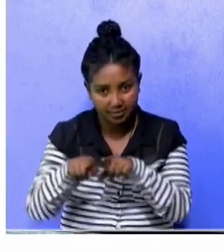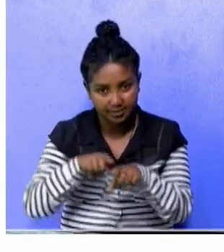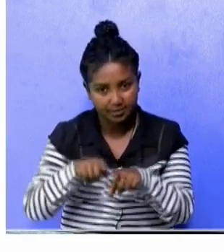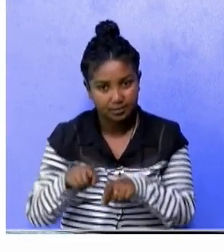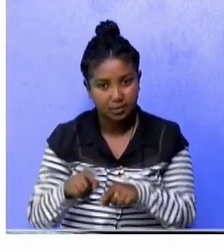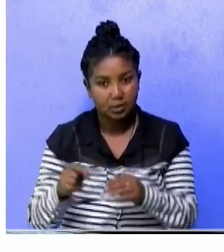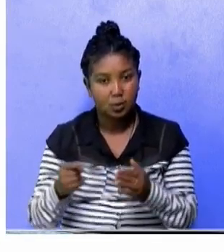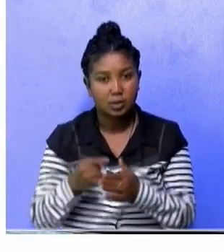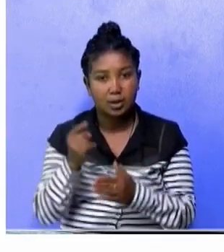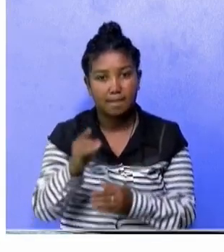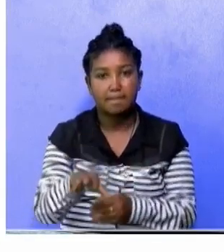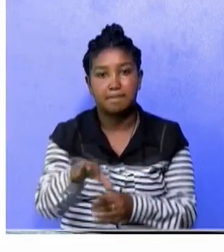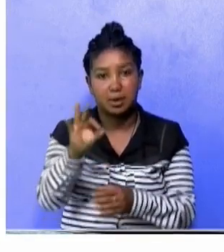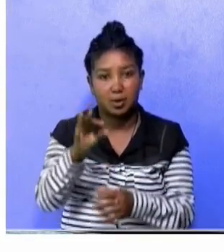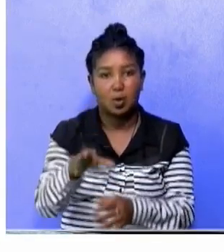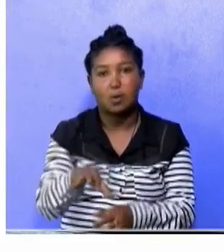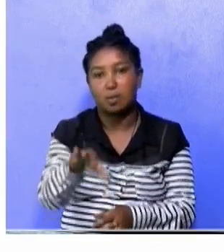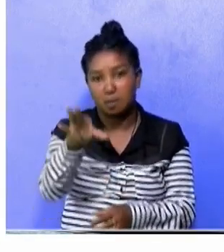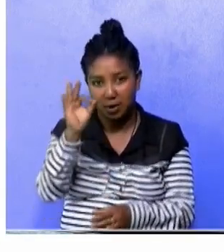bring.